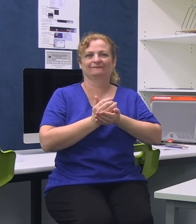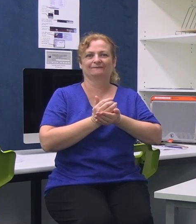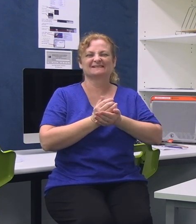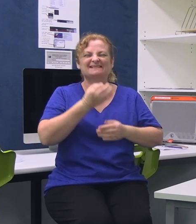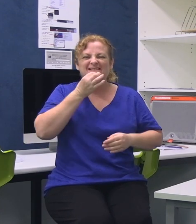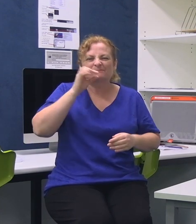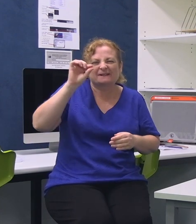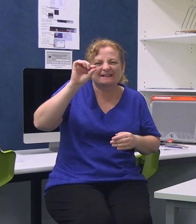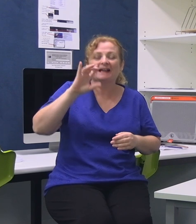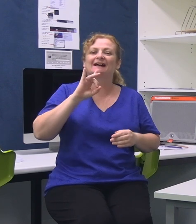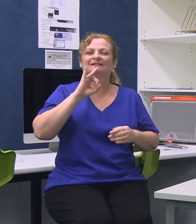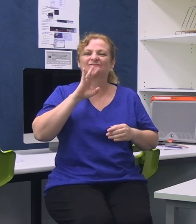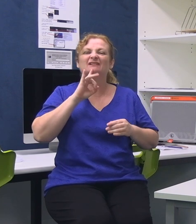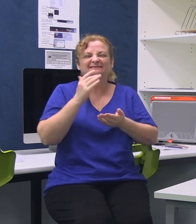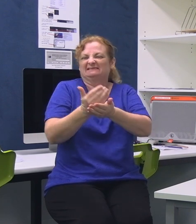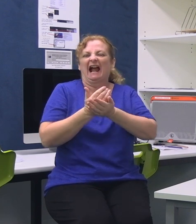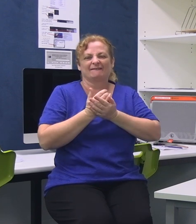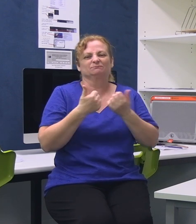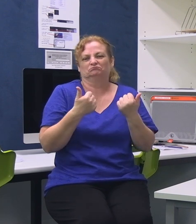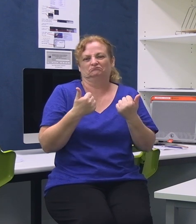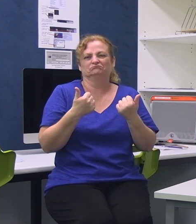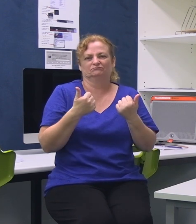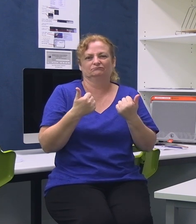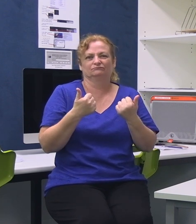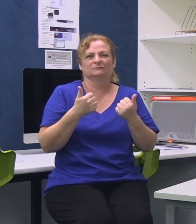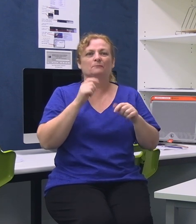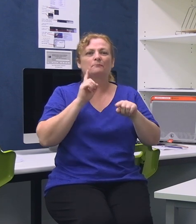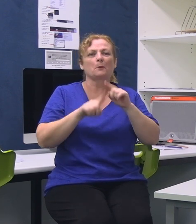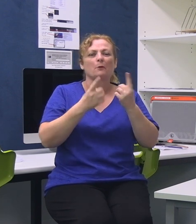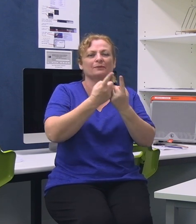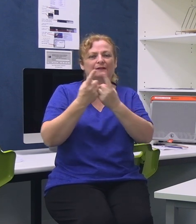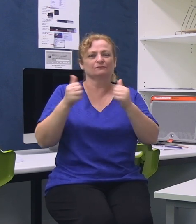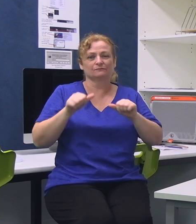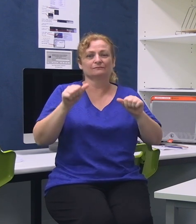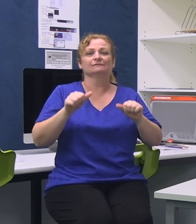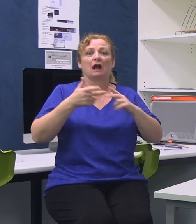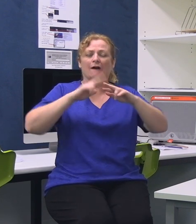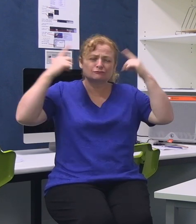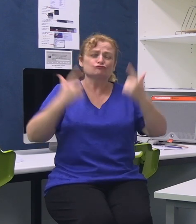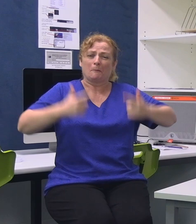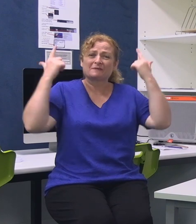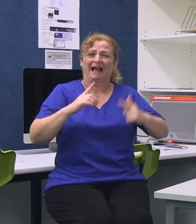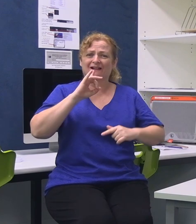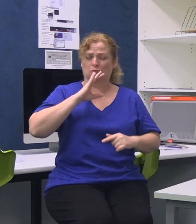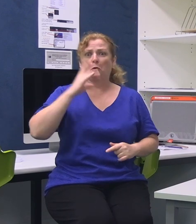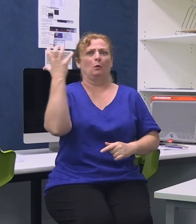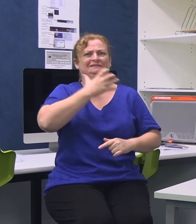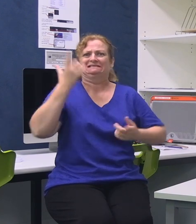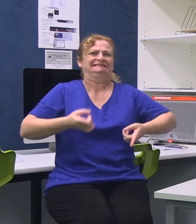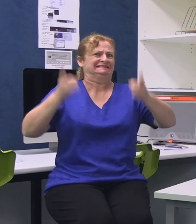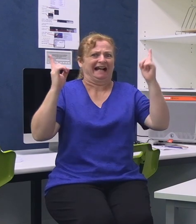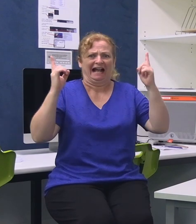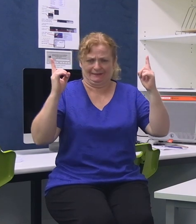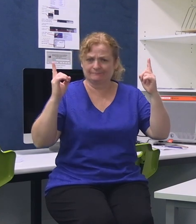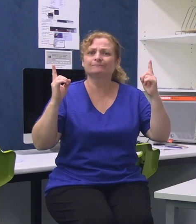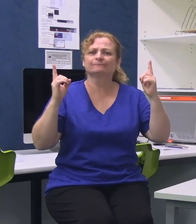bit of electricity is quite safe, but like most things, too much of it can be very dangerous. Now, we measure